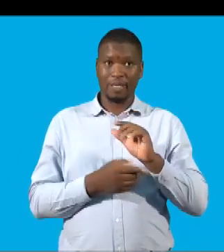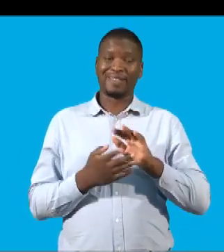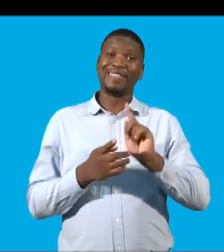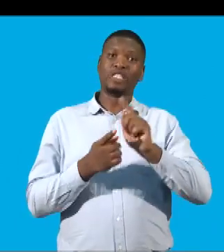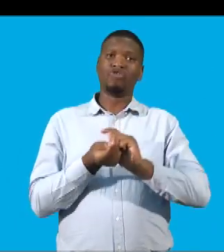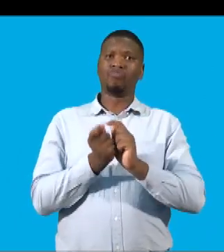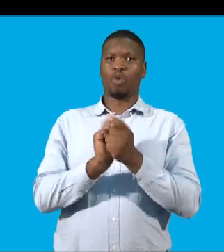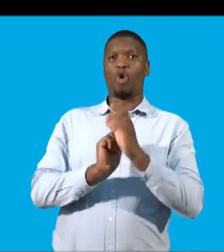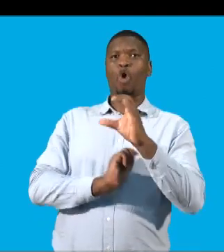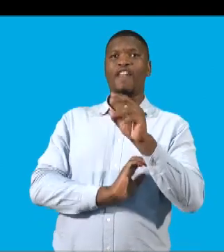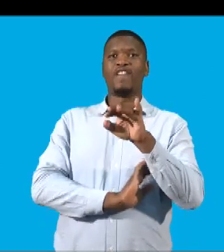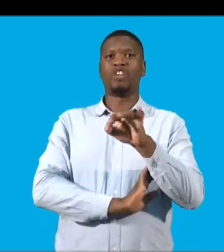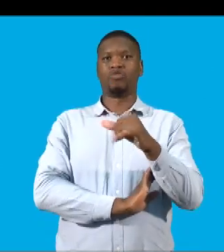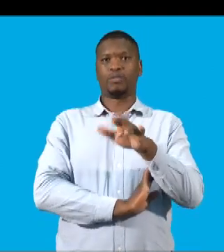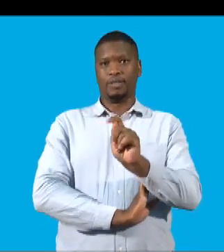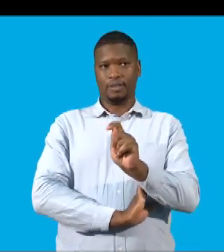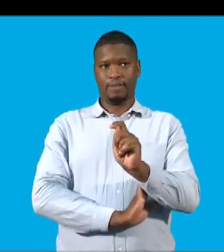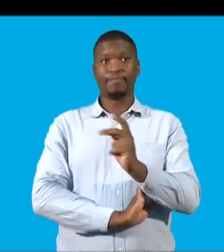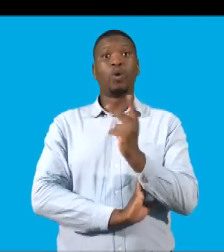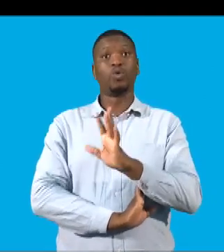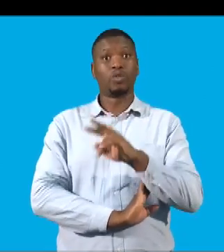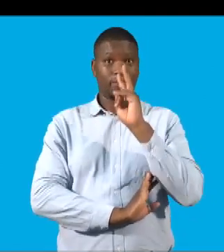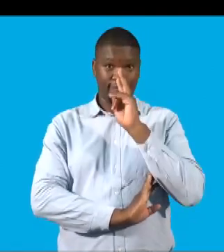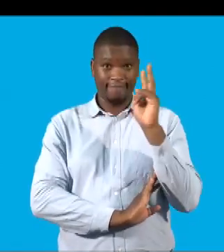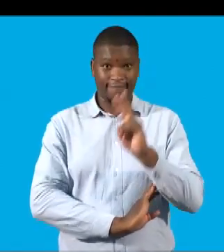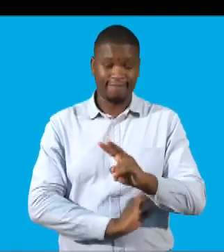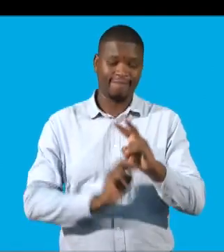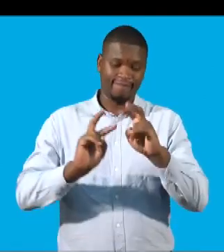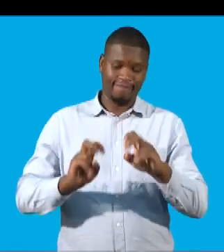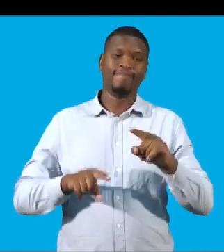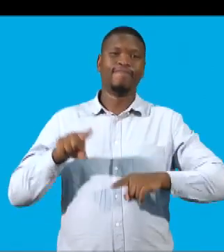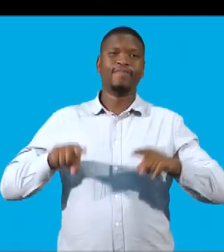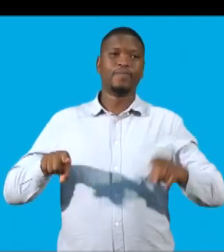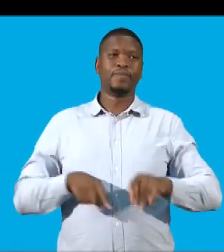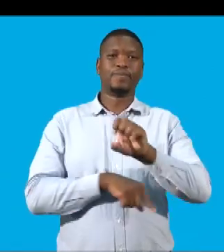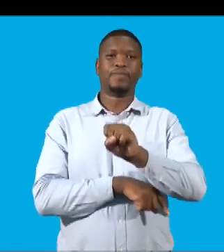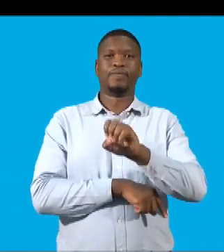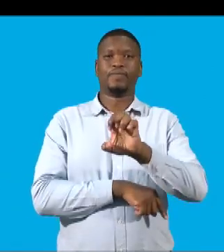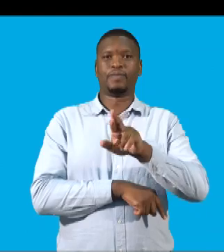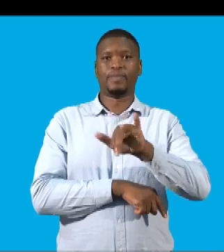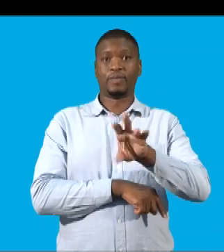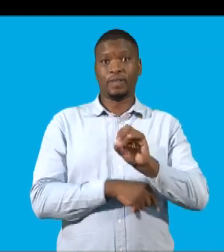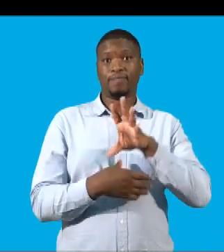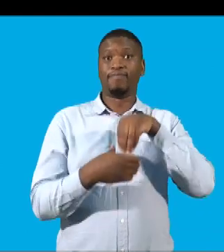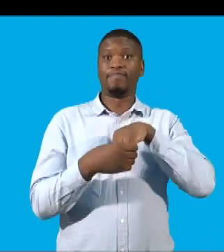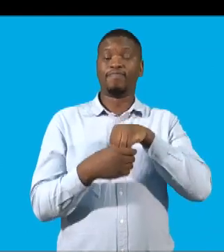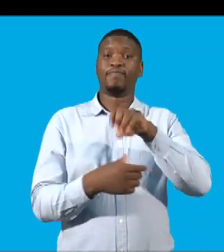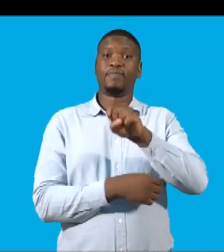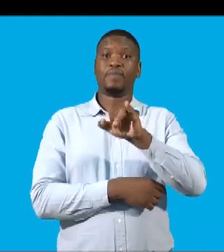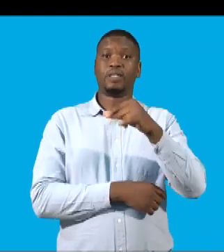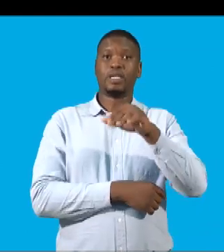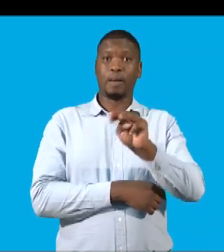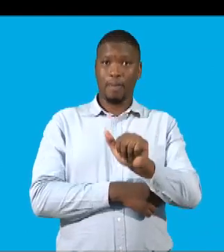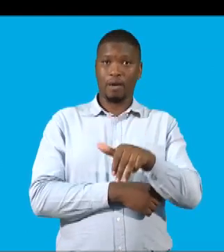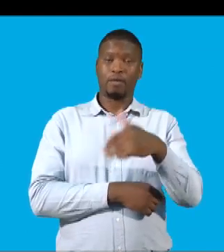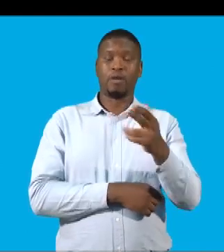sequences that are convergent. And then we are also going to look at series presented in sigma